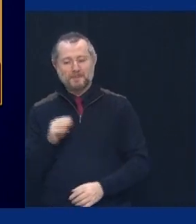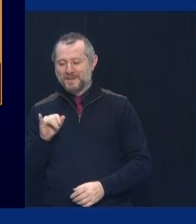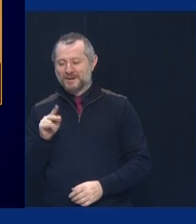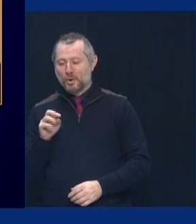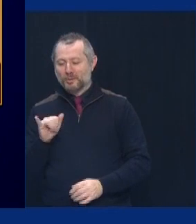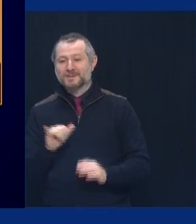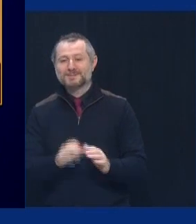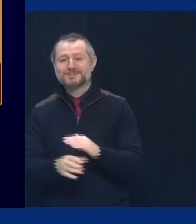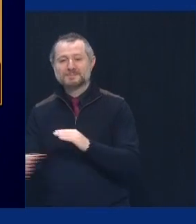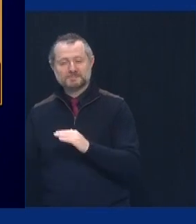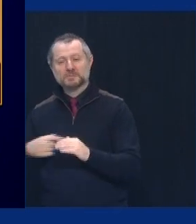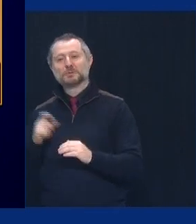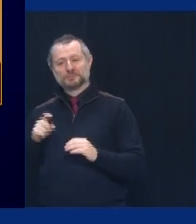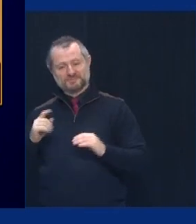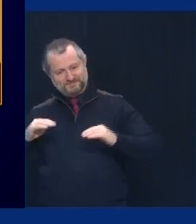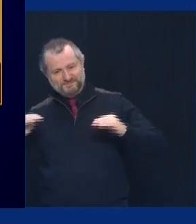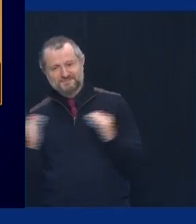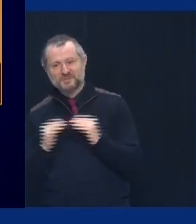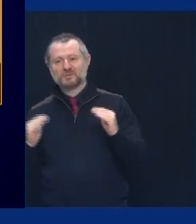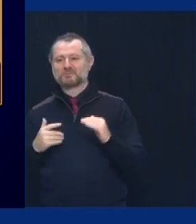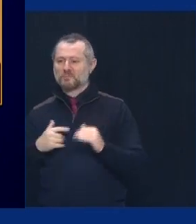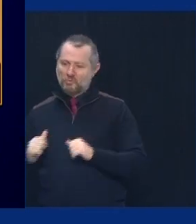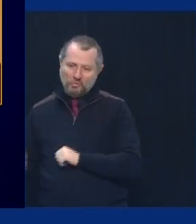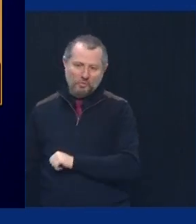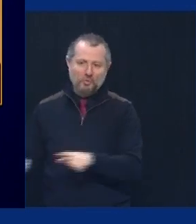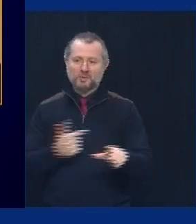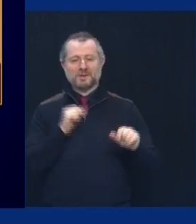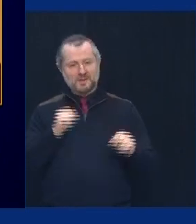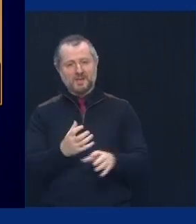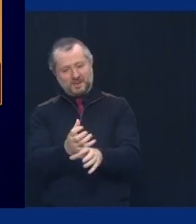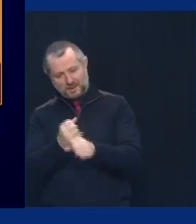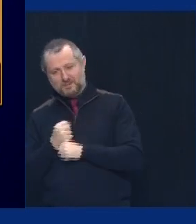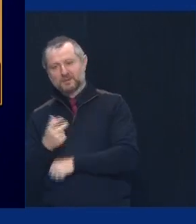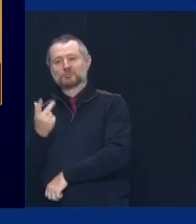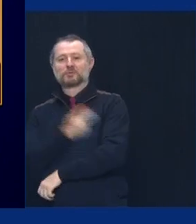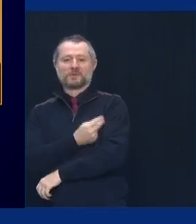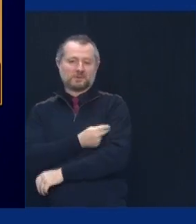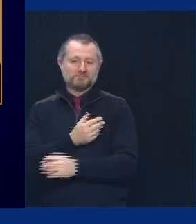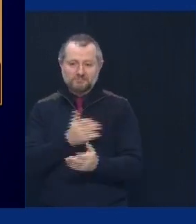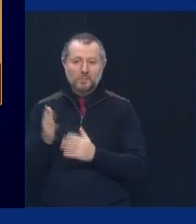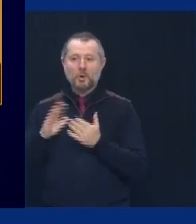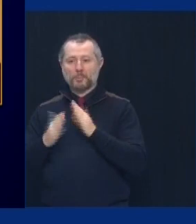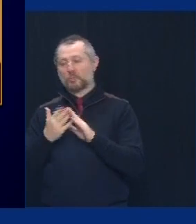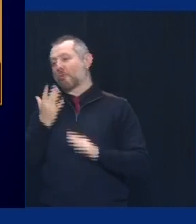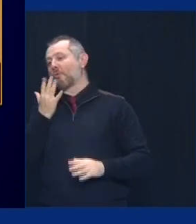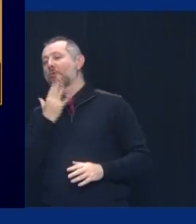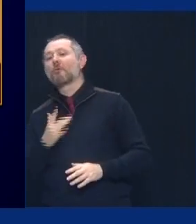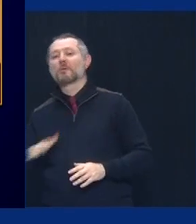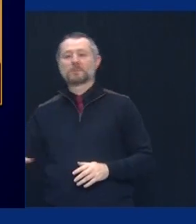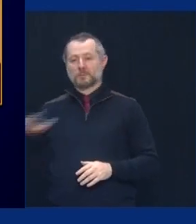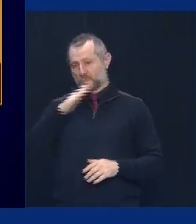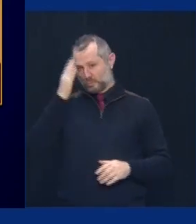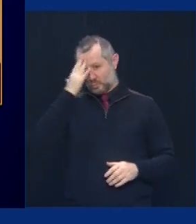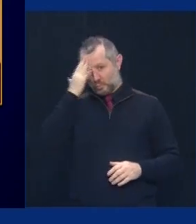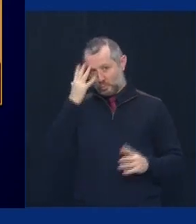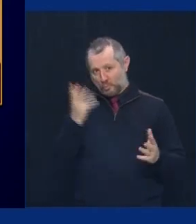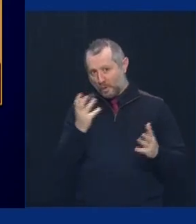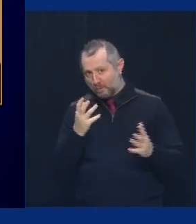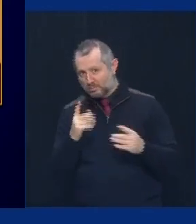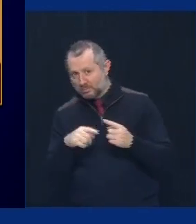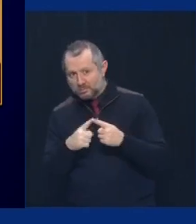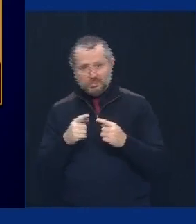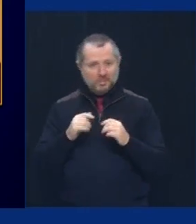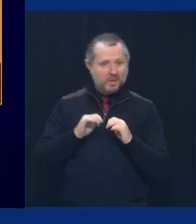effective, and equitable distribution, that communities of color know when and how to get